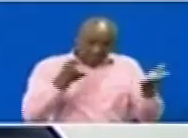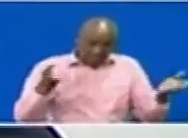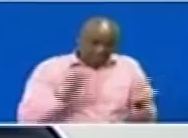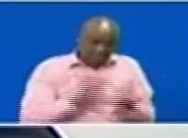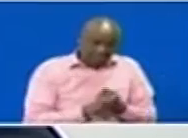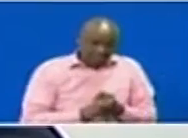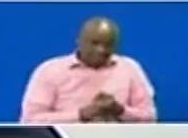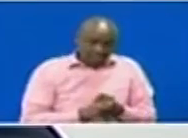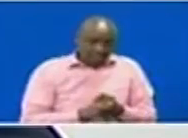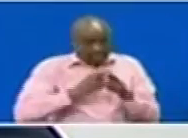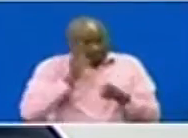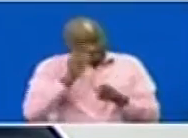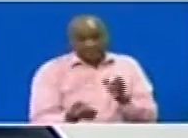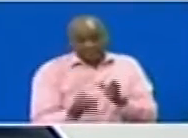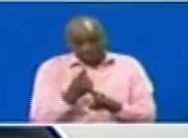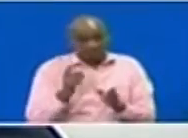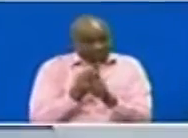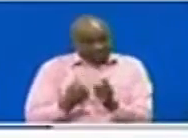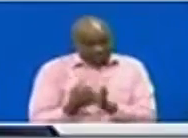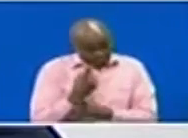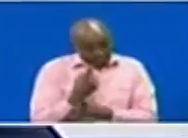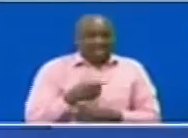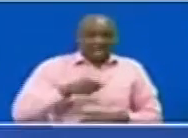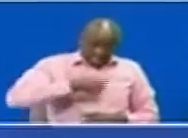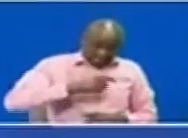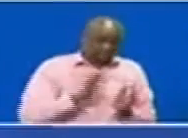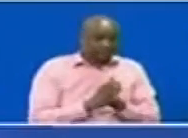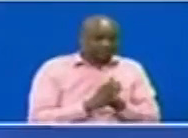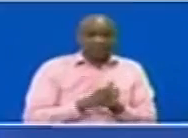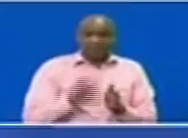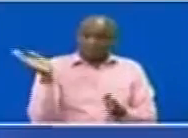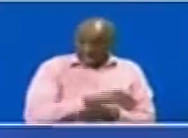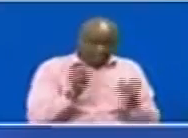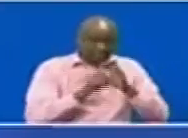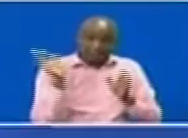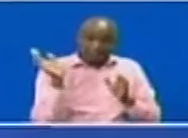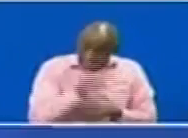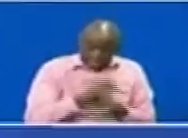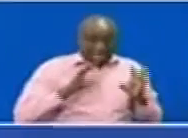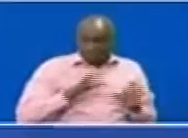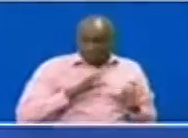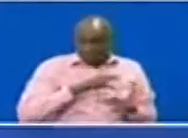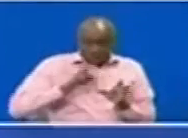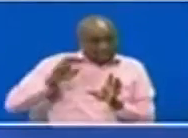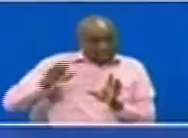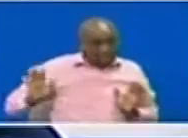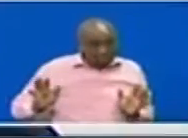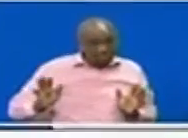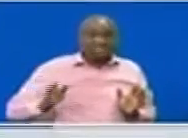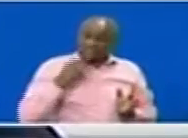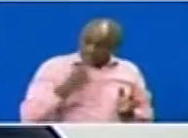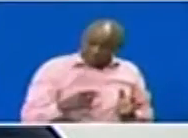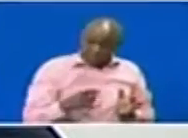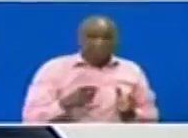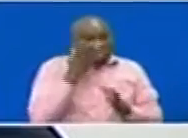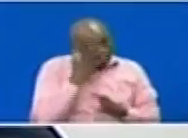corruption allegations against them. And he's not taken them back to his cabinet. He has not taken anybody back to his cabinet, I mean, since